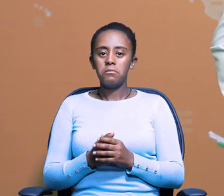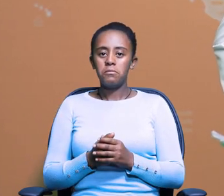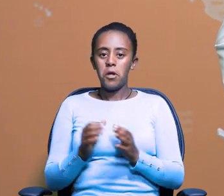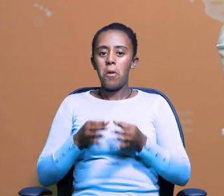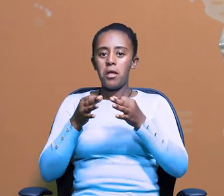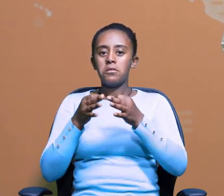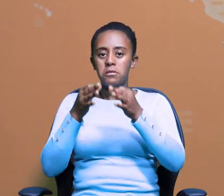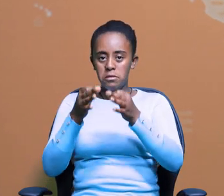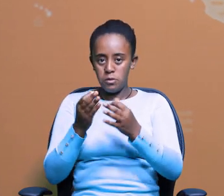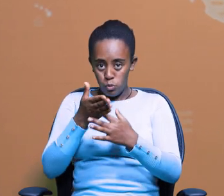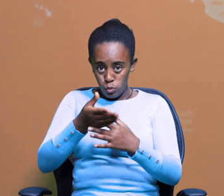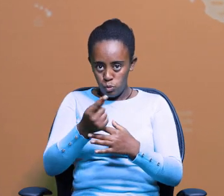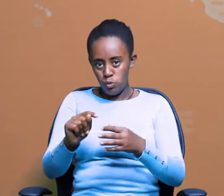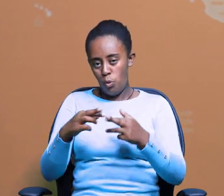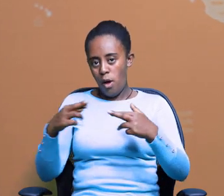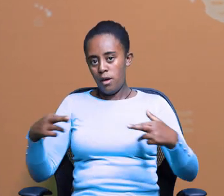through